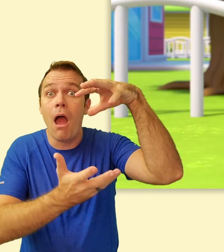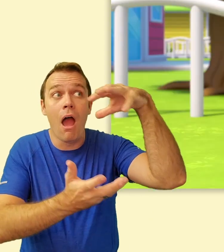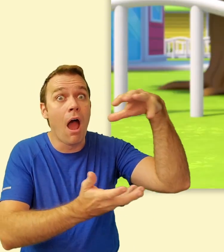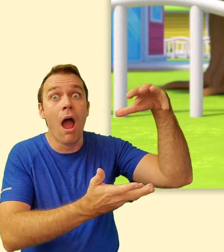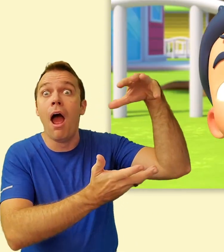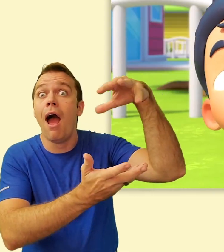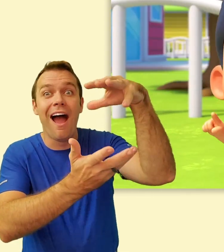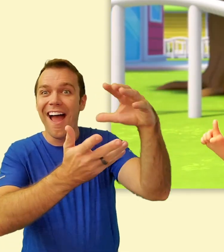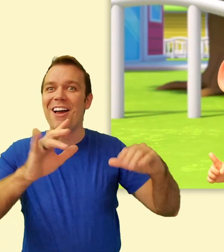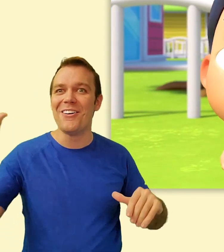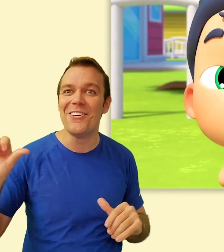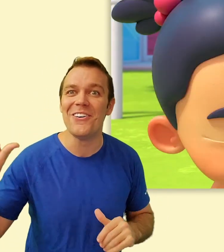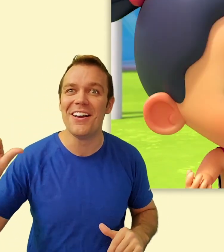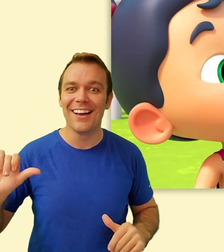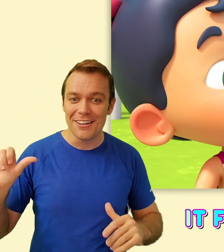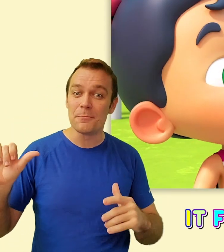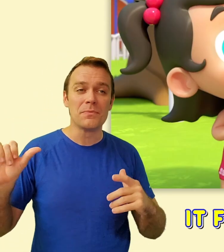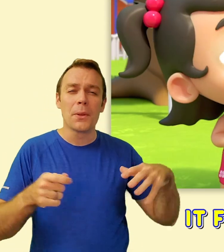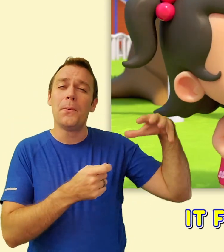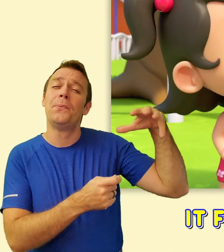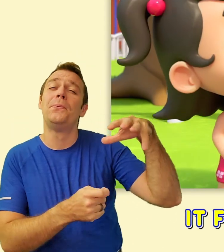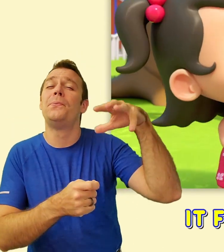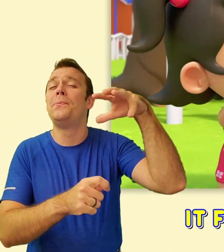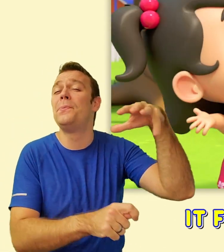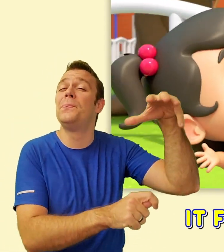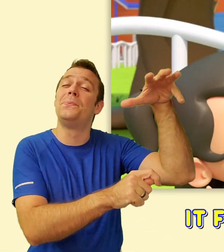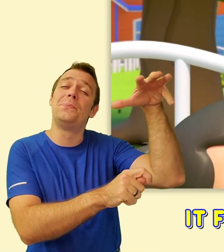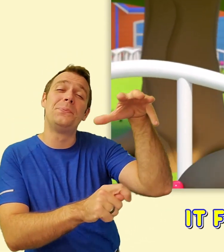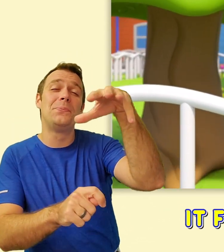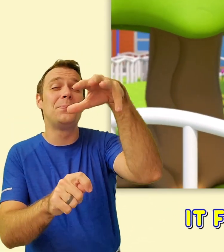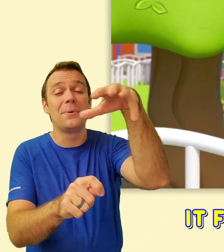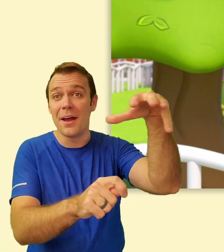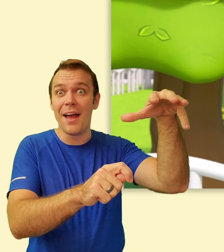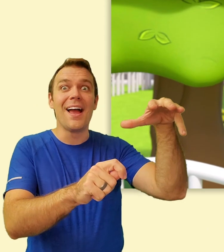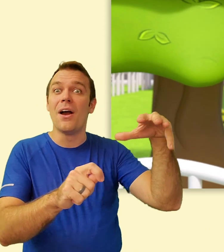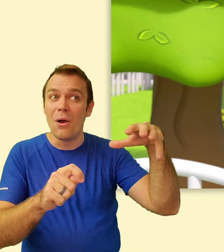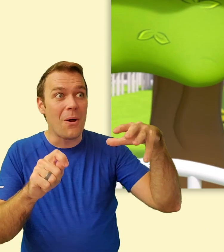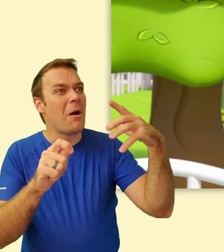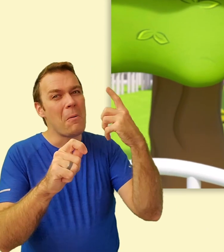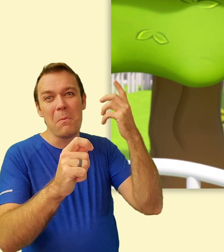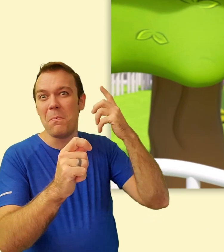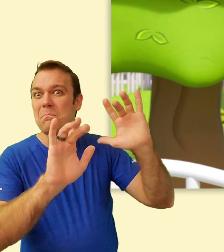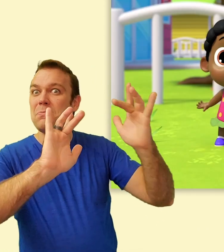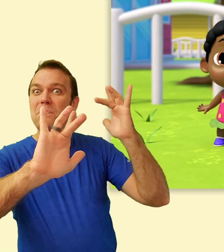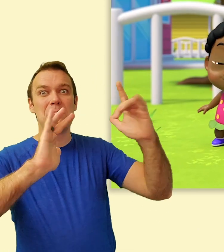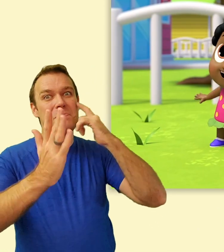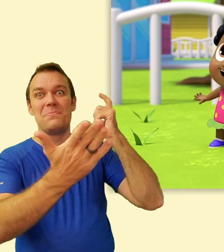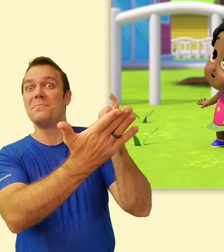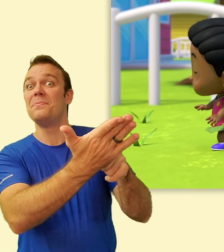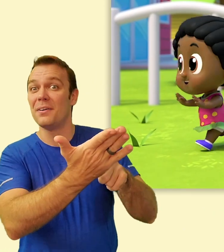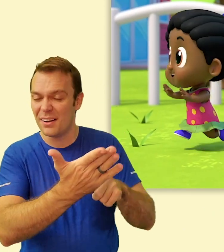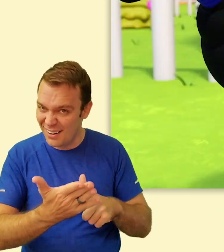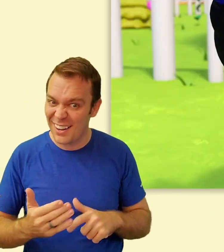is floating too. It flies so gently in the air. My balloon looks bright